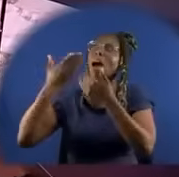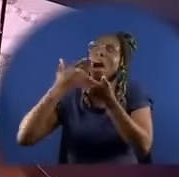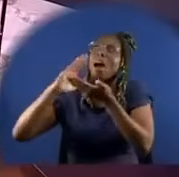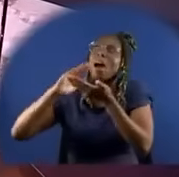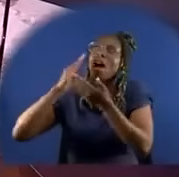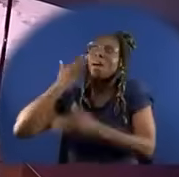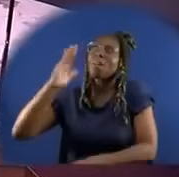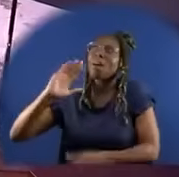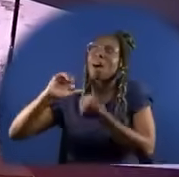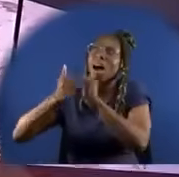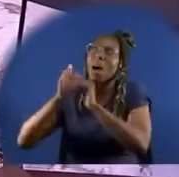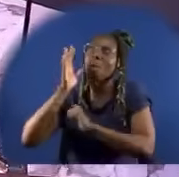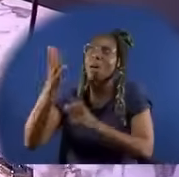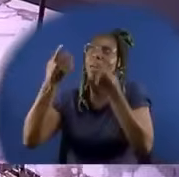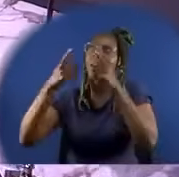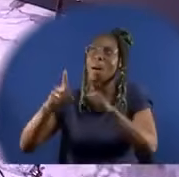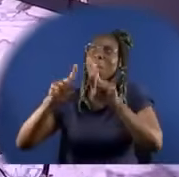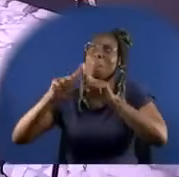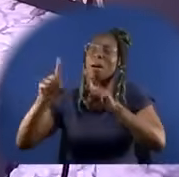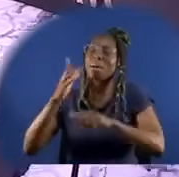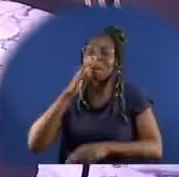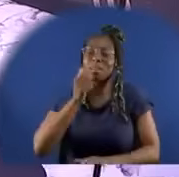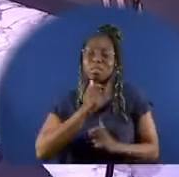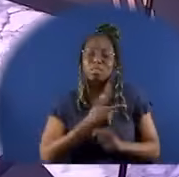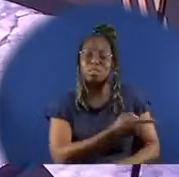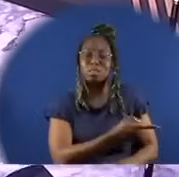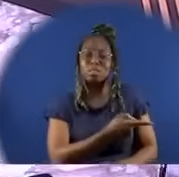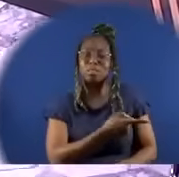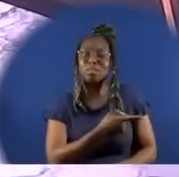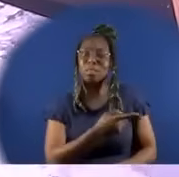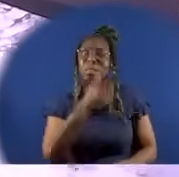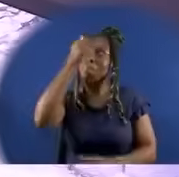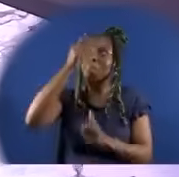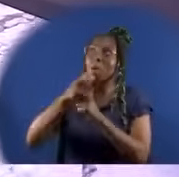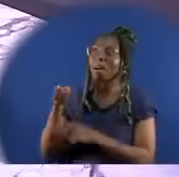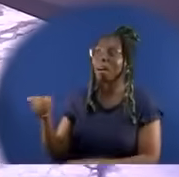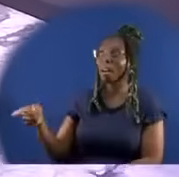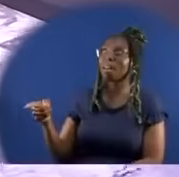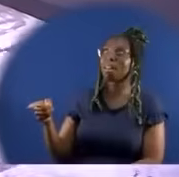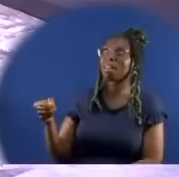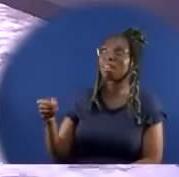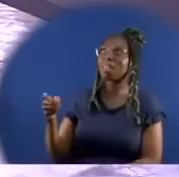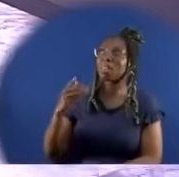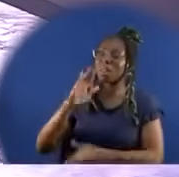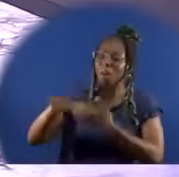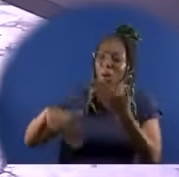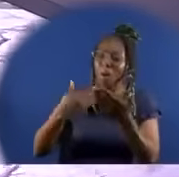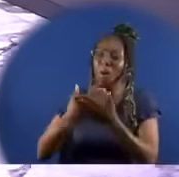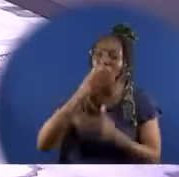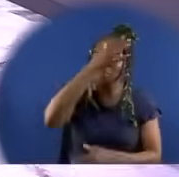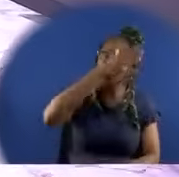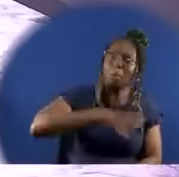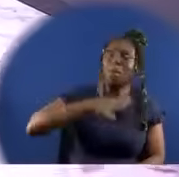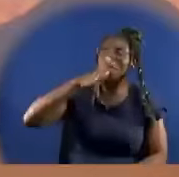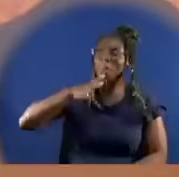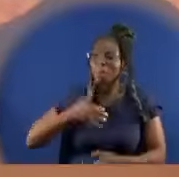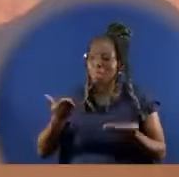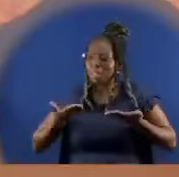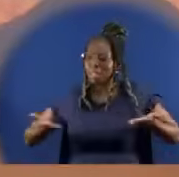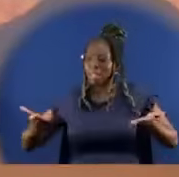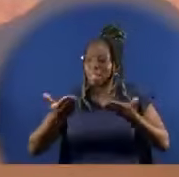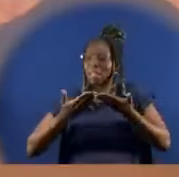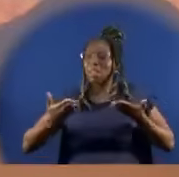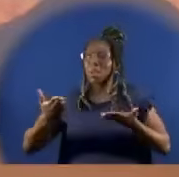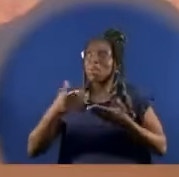it, but I'm praying for my sister and I'm praying for my brother. They need you to pull them through and fight